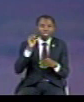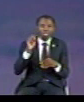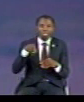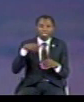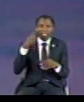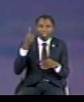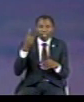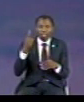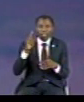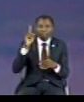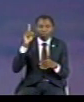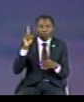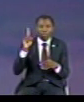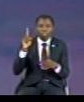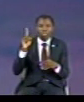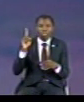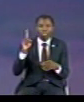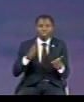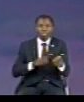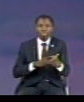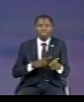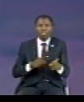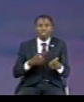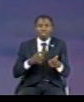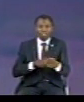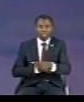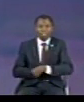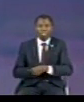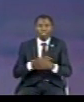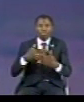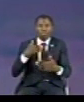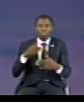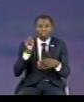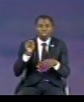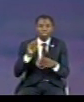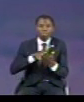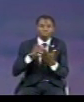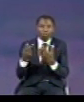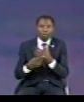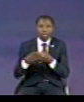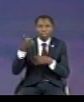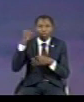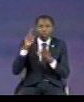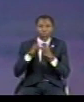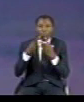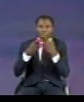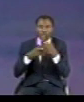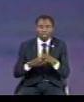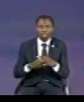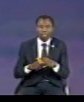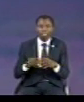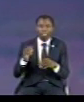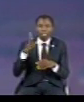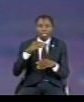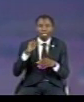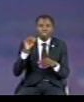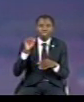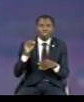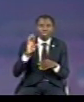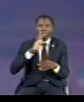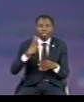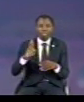a day before the program was to start, her son was diagnosed to